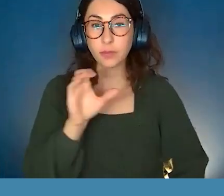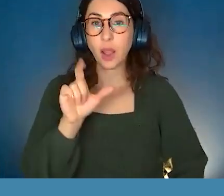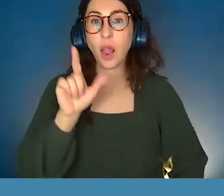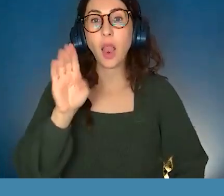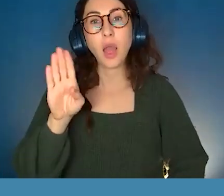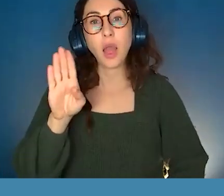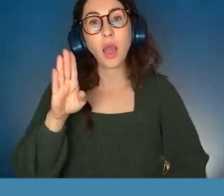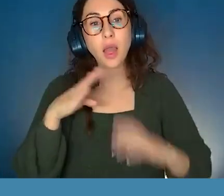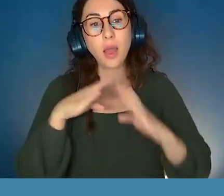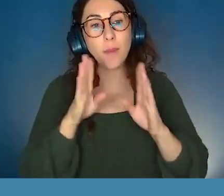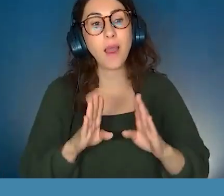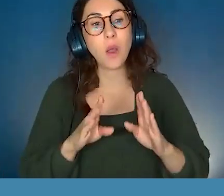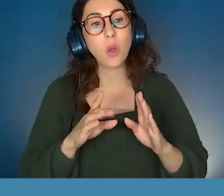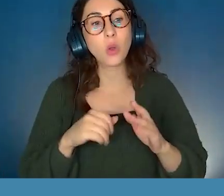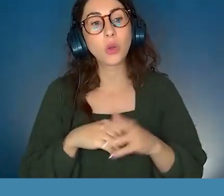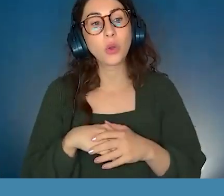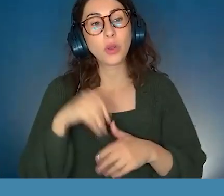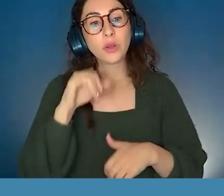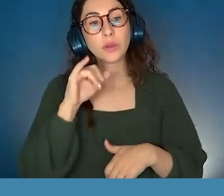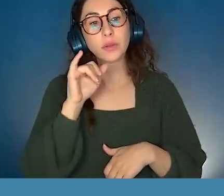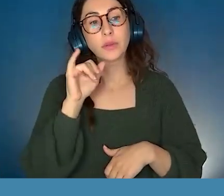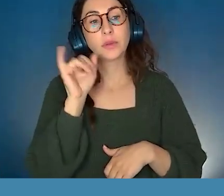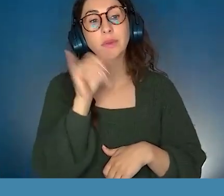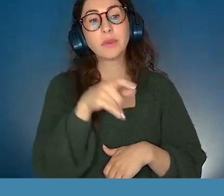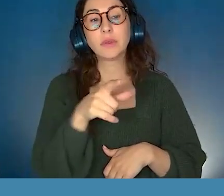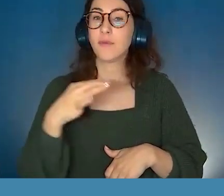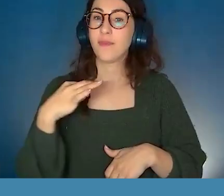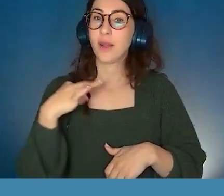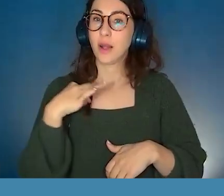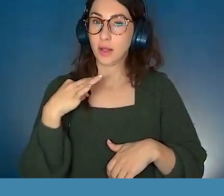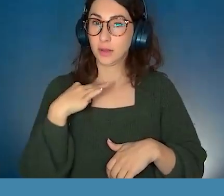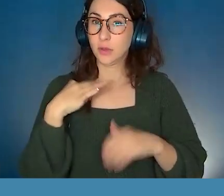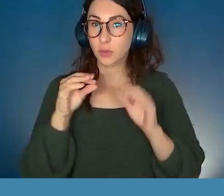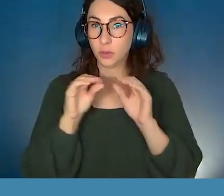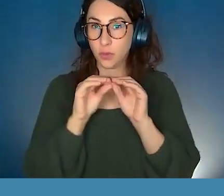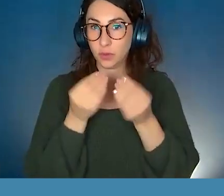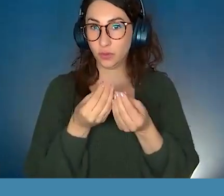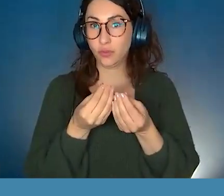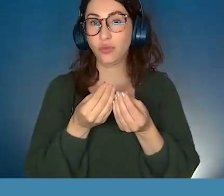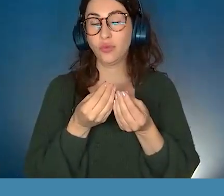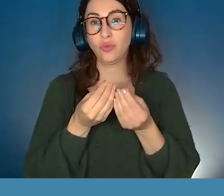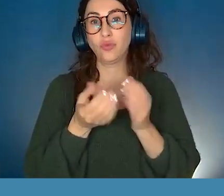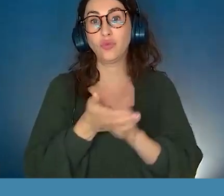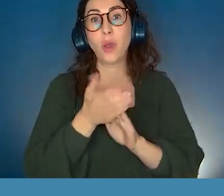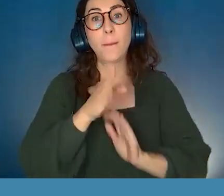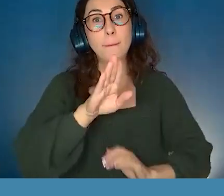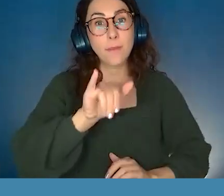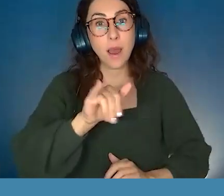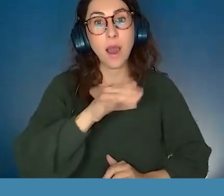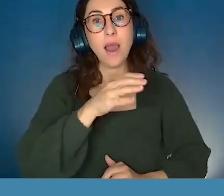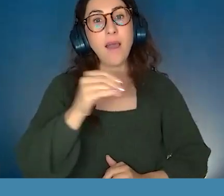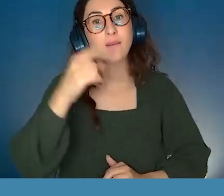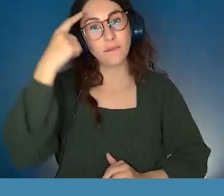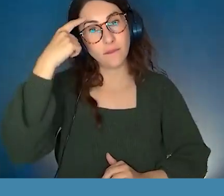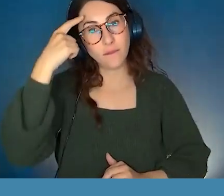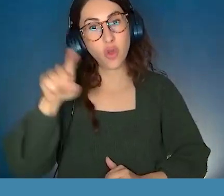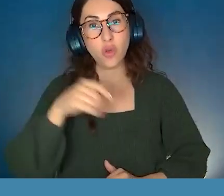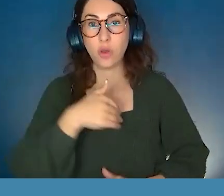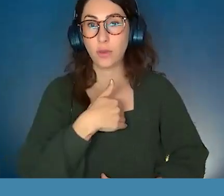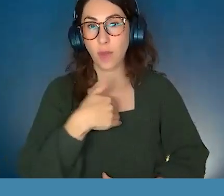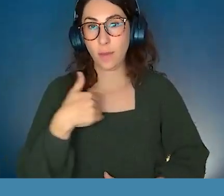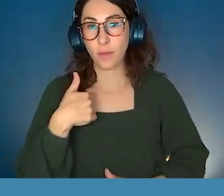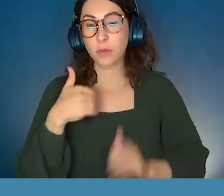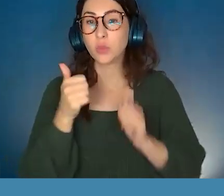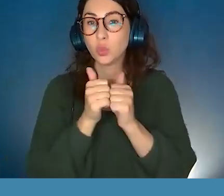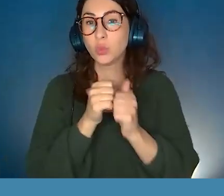Clubhouses, there are voluntary organizations run by and for the members with the support of staff there.